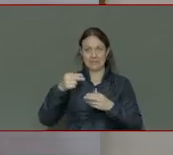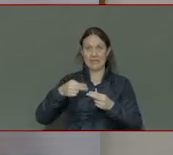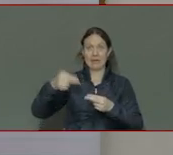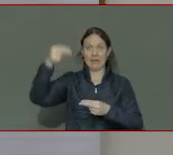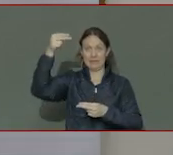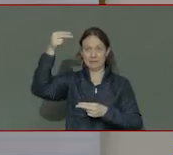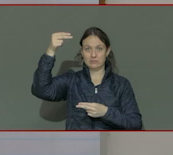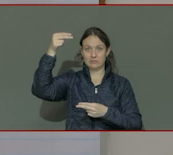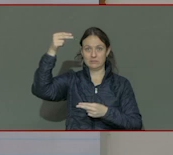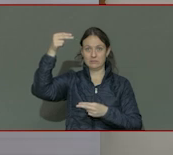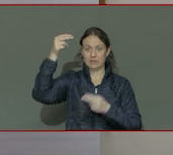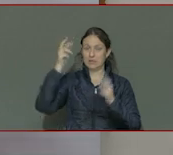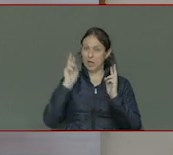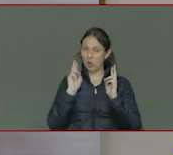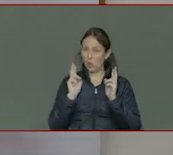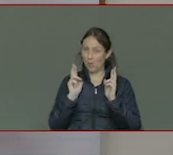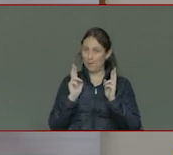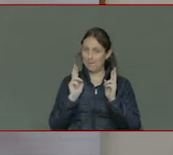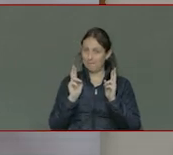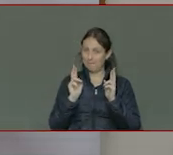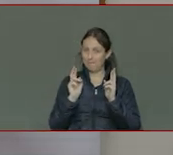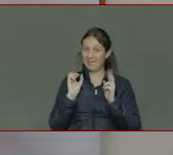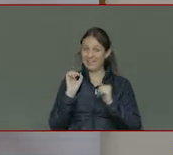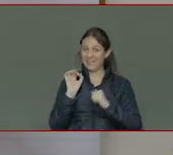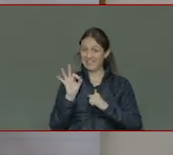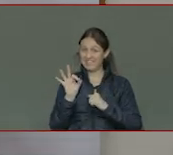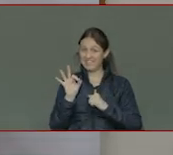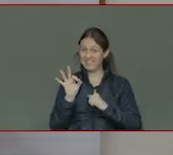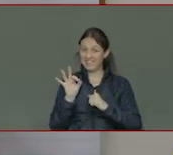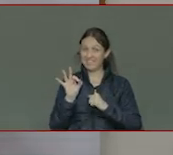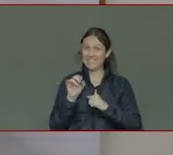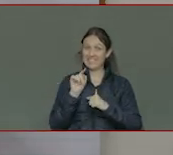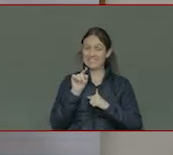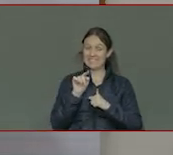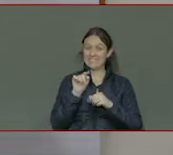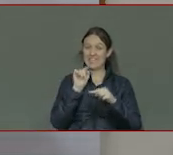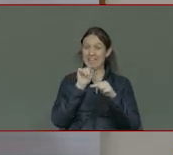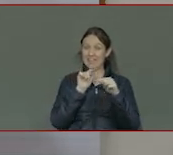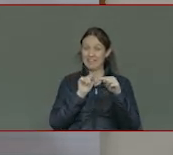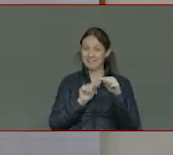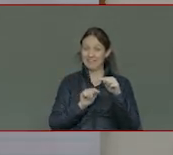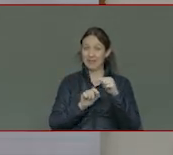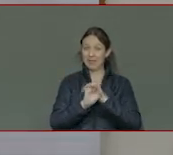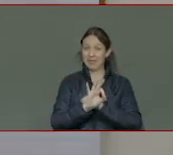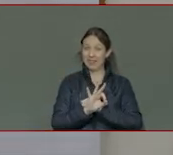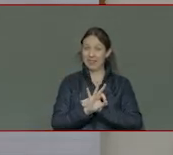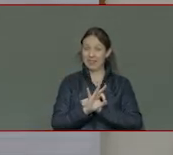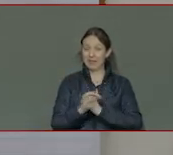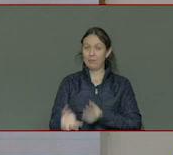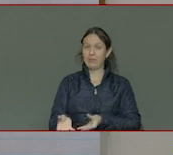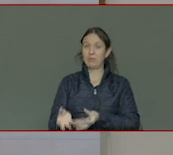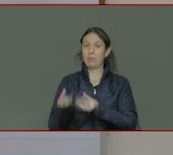I hope, keep thumbs, if I get the 1,96 divided by 3,